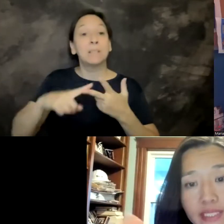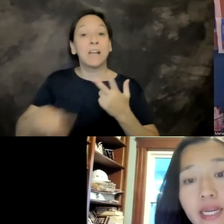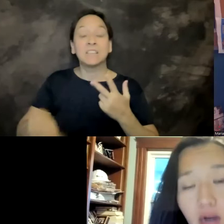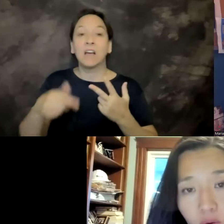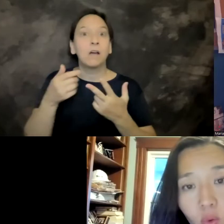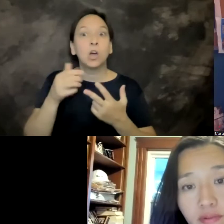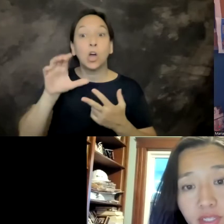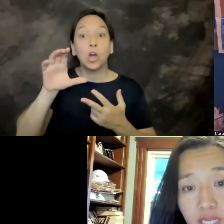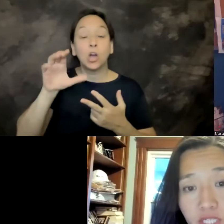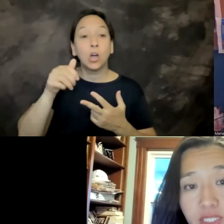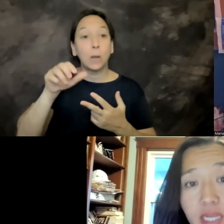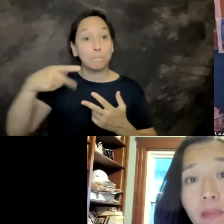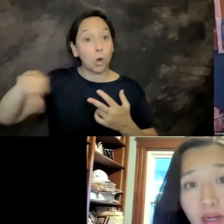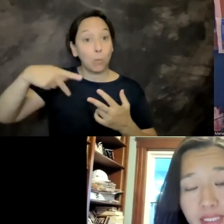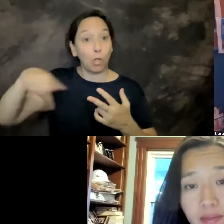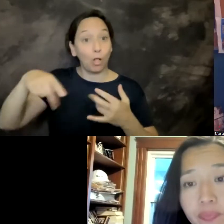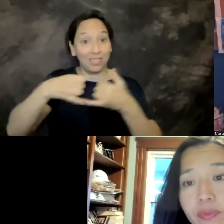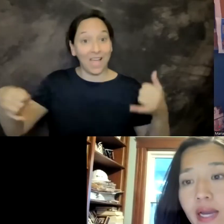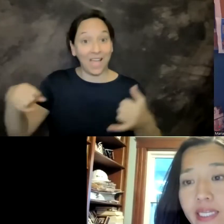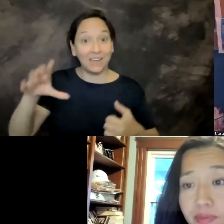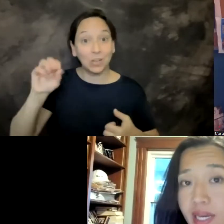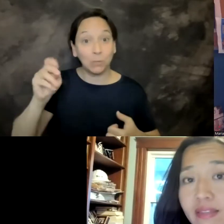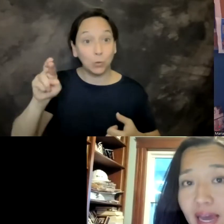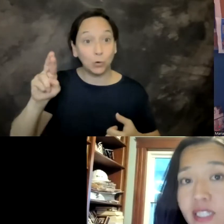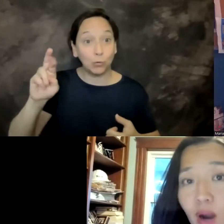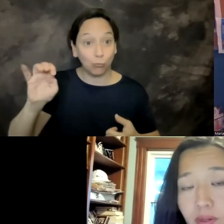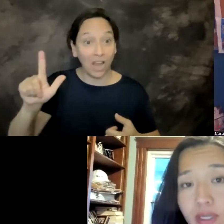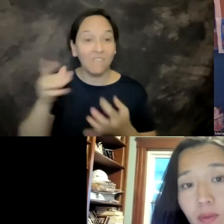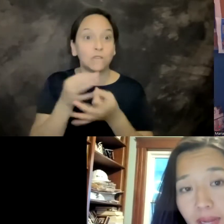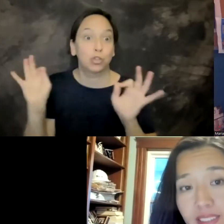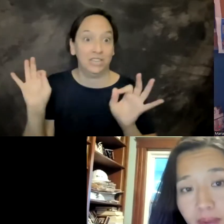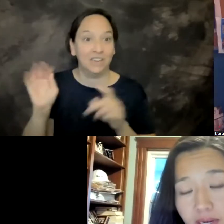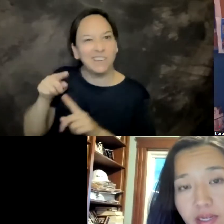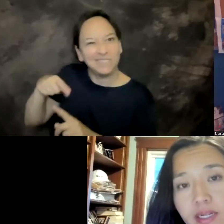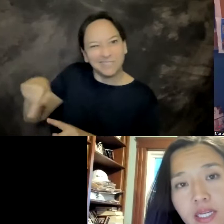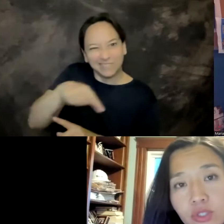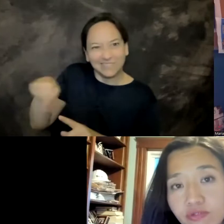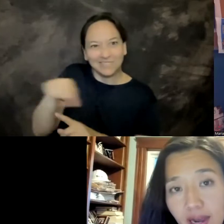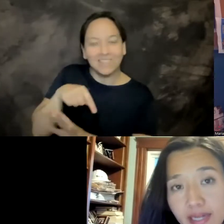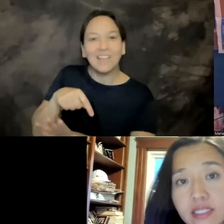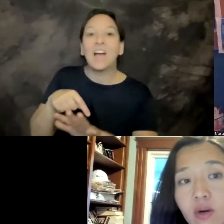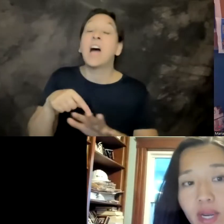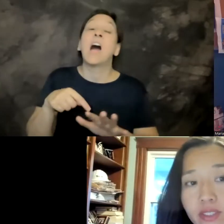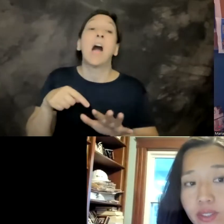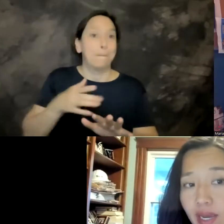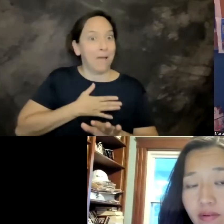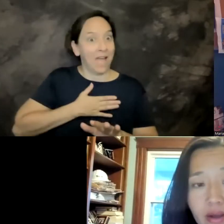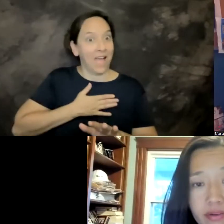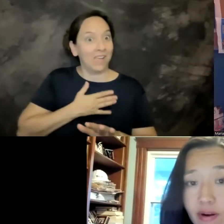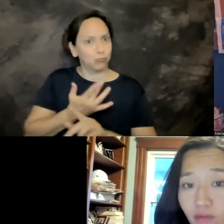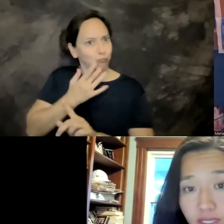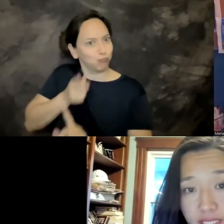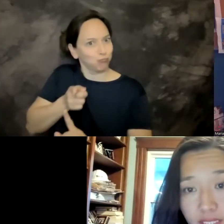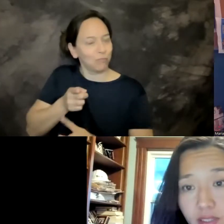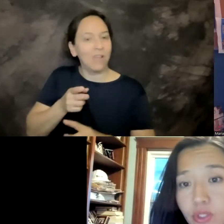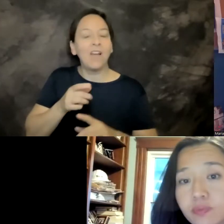who is getting on one of the stations in Boston. I keep saying that is probably your best bet, is to find a way to get either